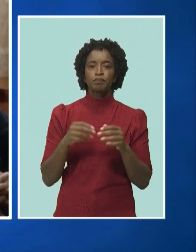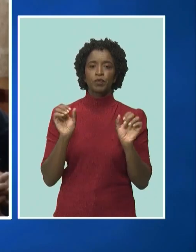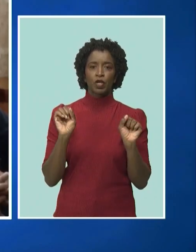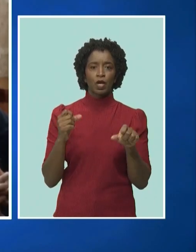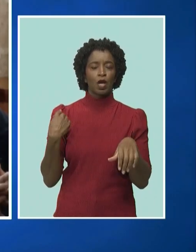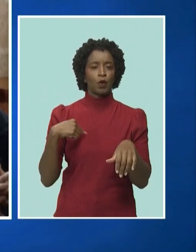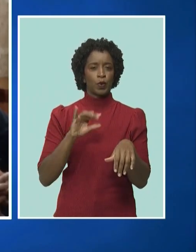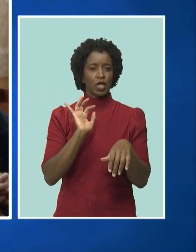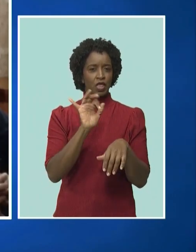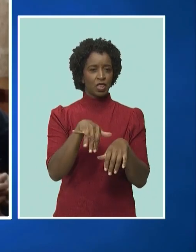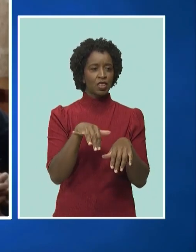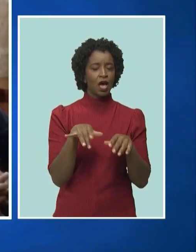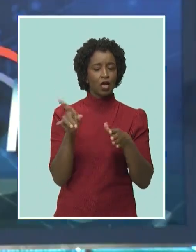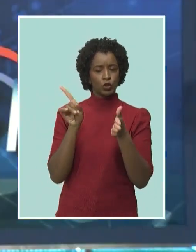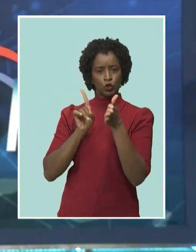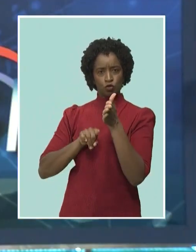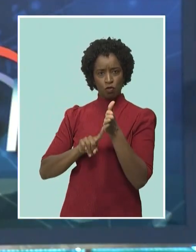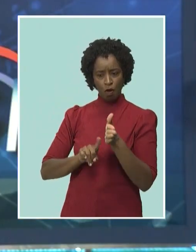meet the requirements of the audit.